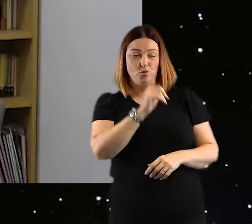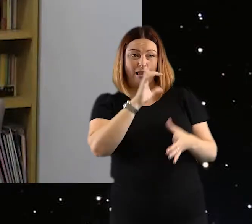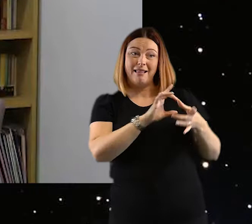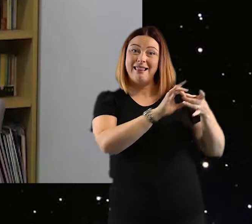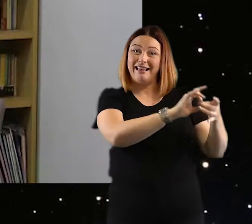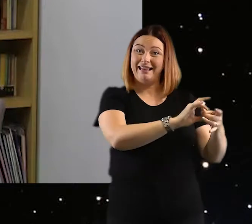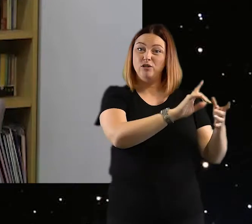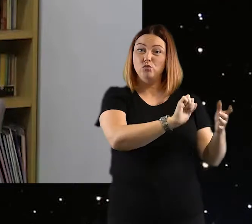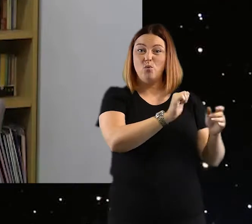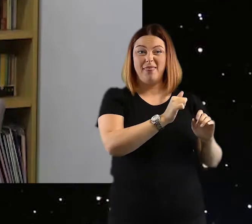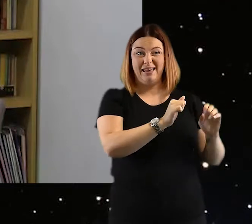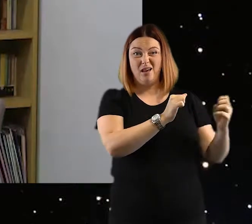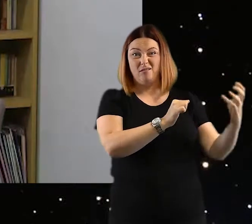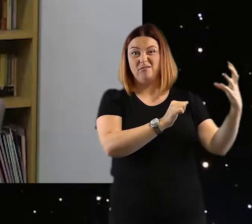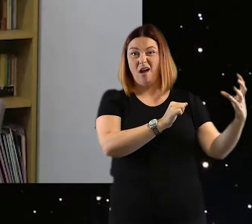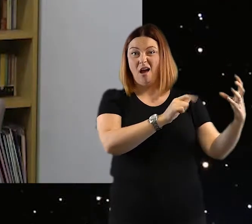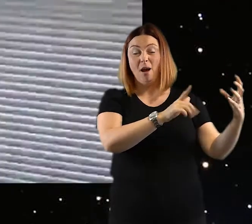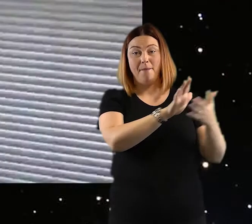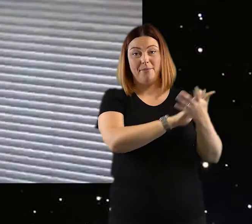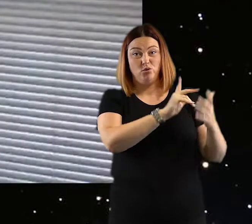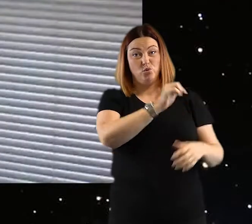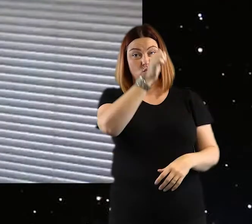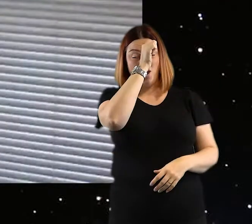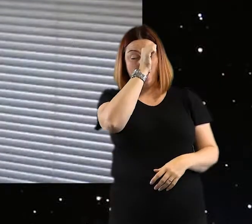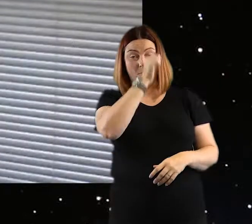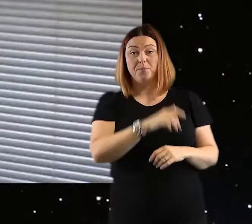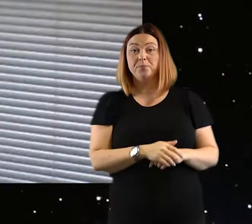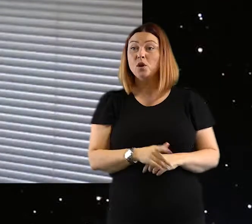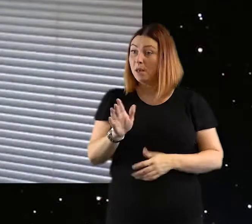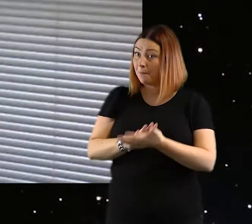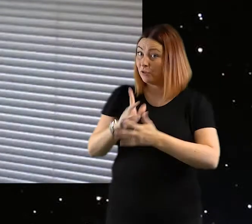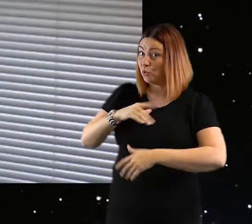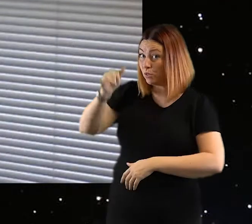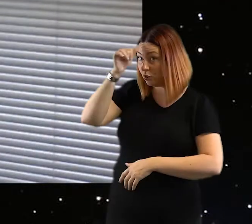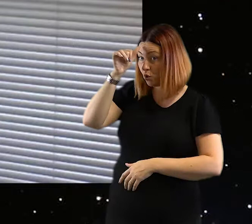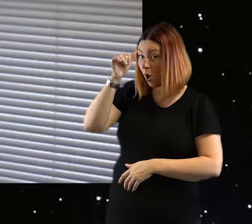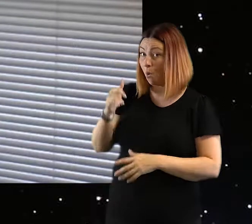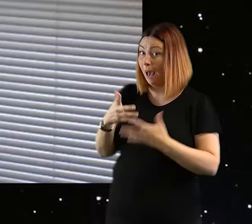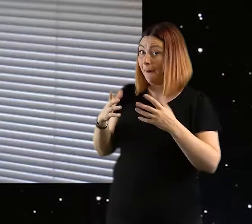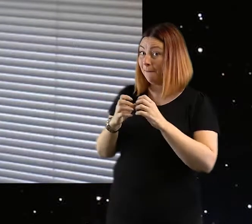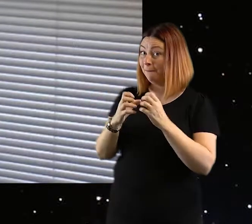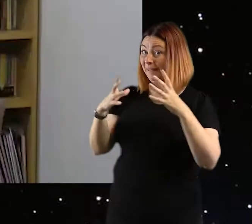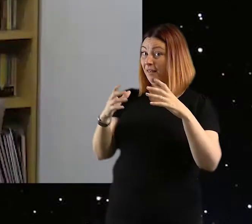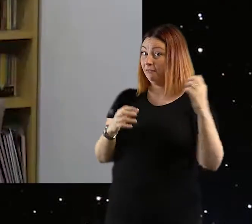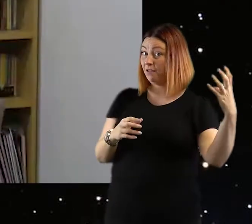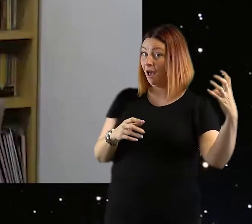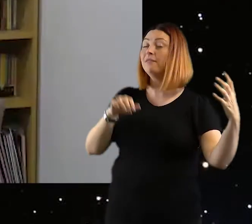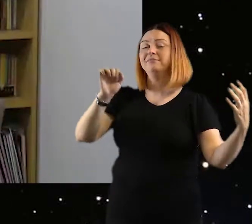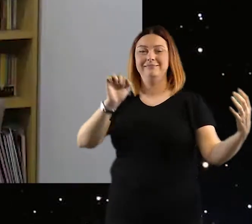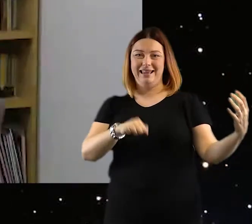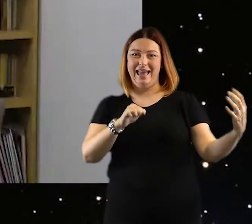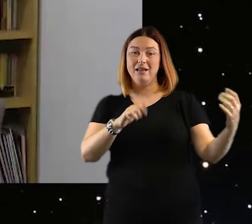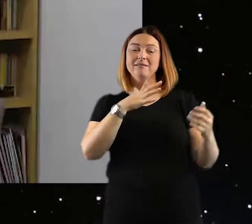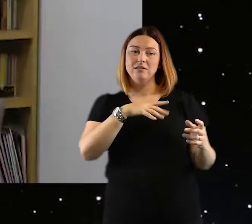essentially, with reference to the host star. So you need to know the properties of the host star. Yes. So the star itself needs to be studied, yes,